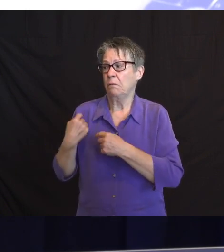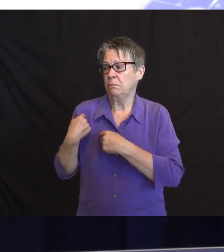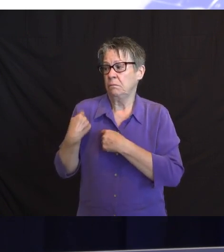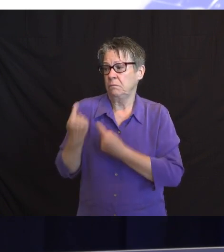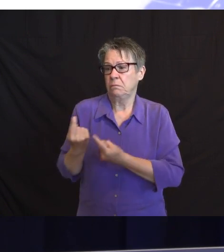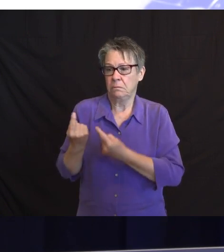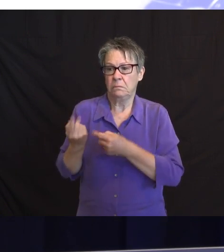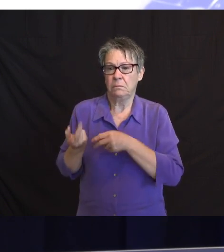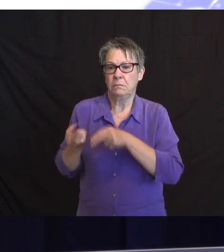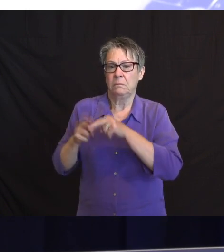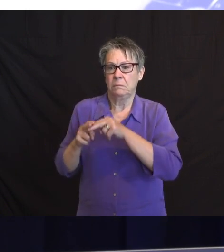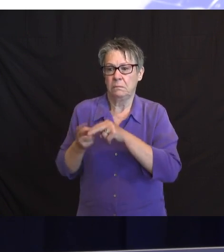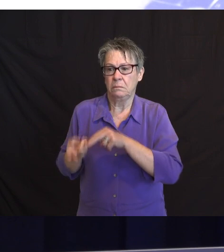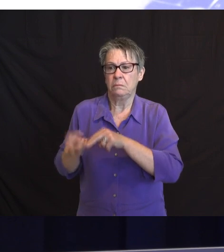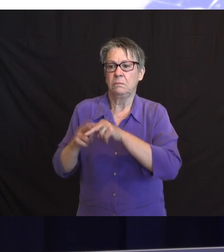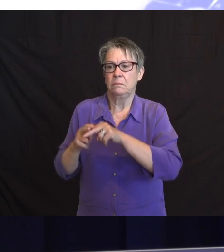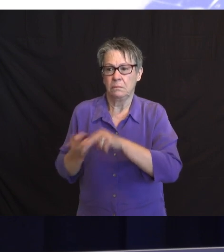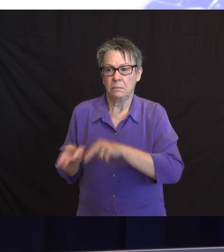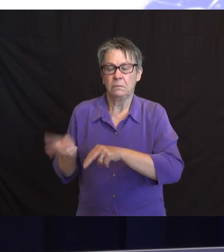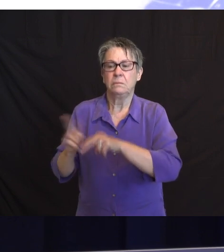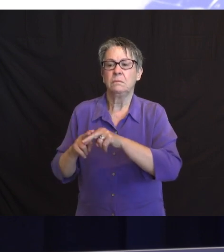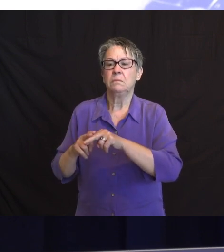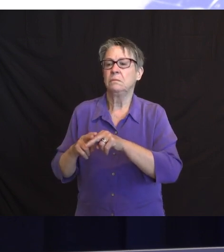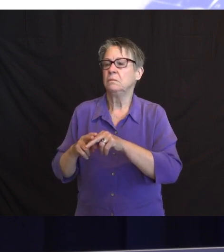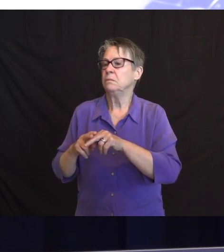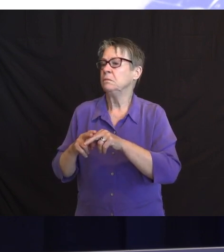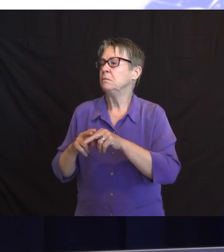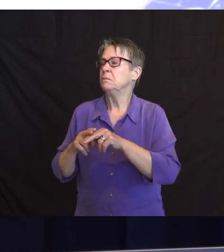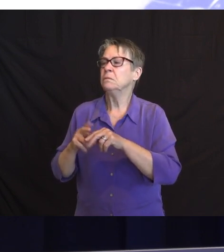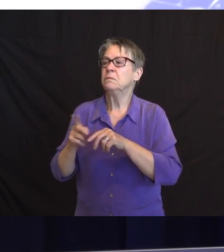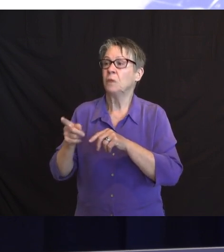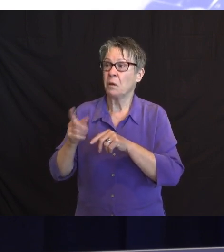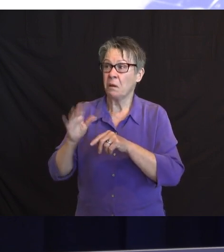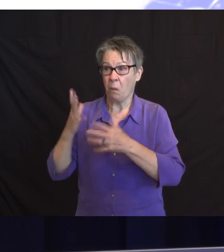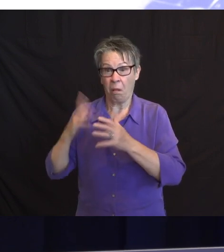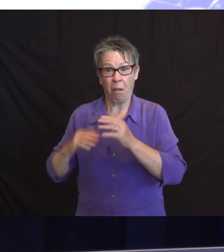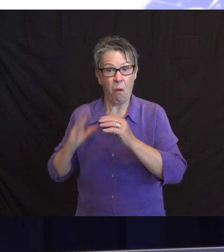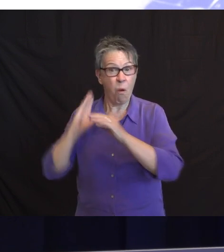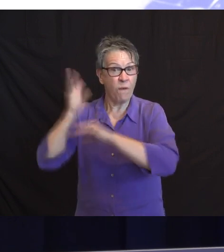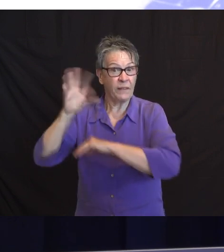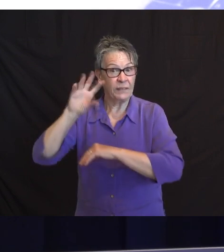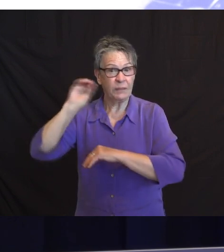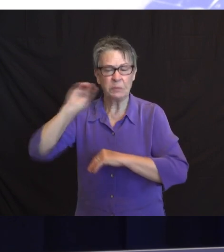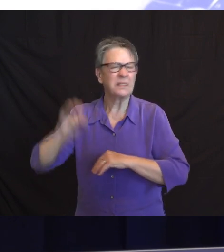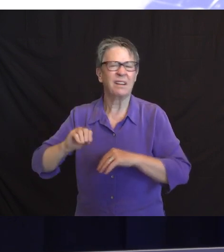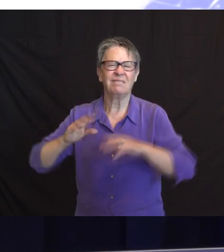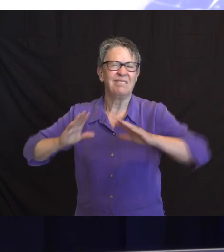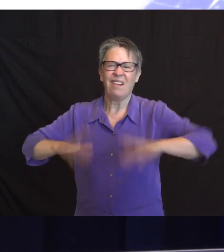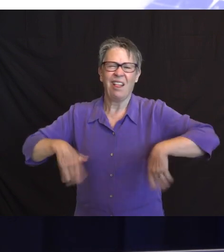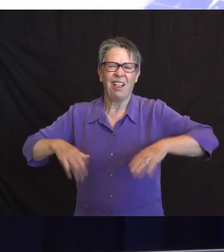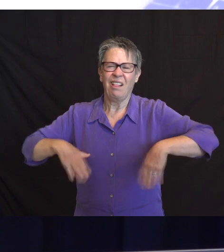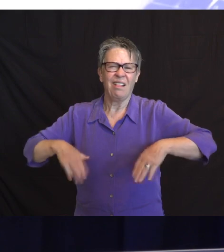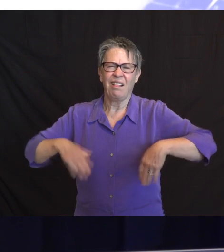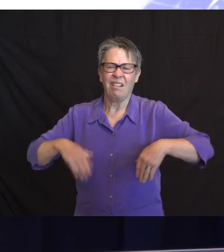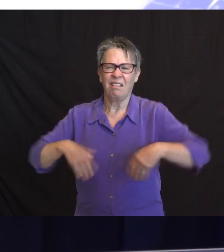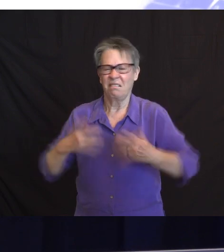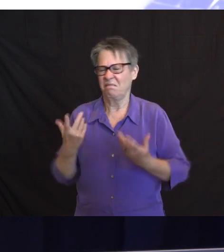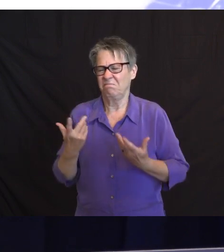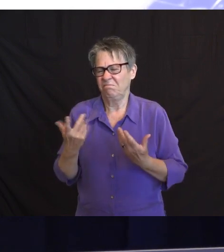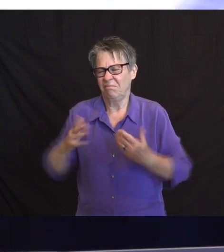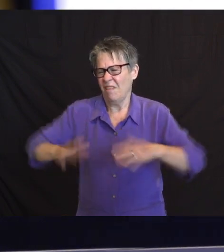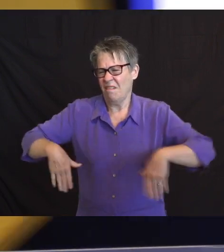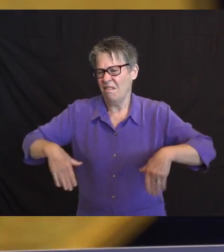we're going to be vigilant, but we do not see anything. We really see at this point still being driven more by the intrastate than the interstate. Kevin,